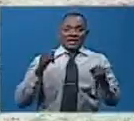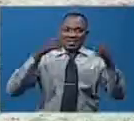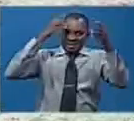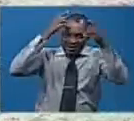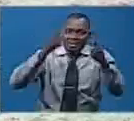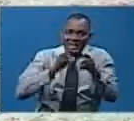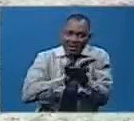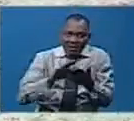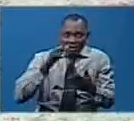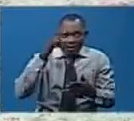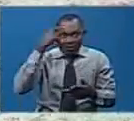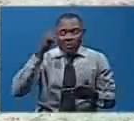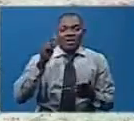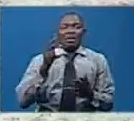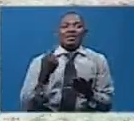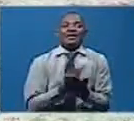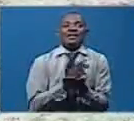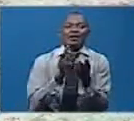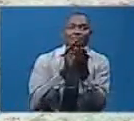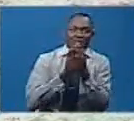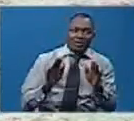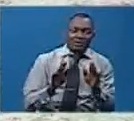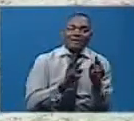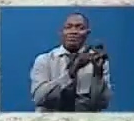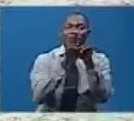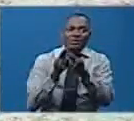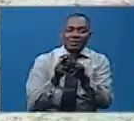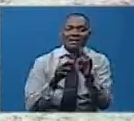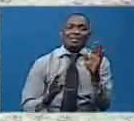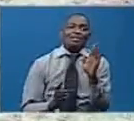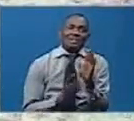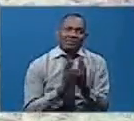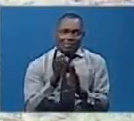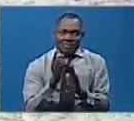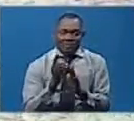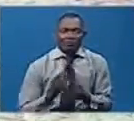verdict for the peace, unity, and development of this homeland.